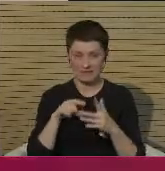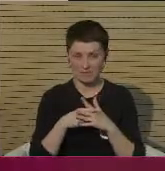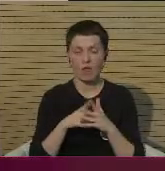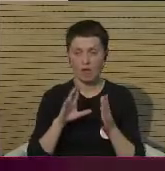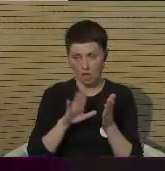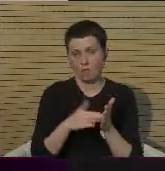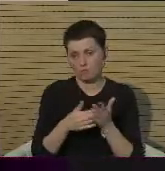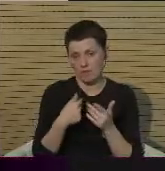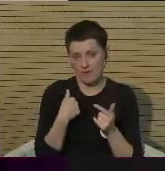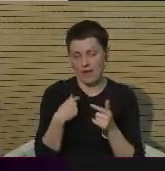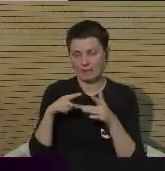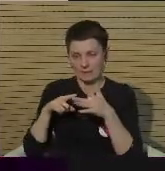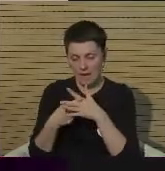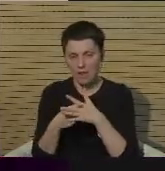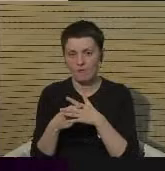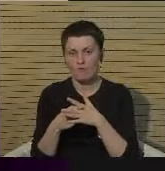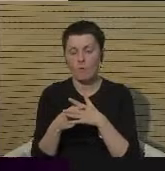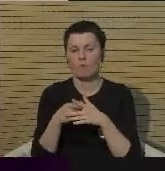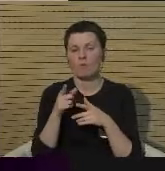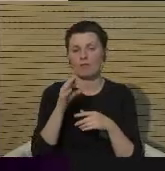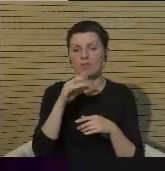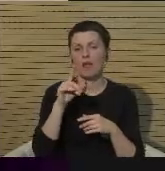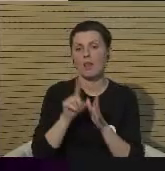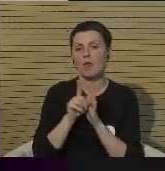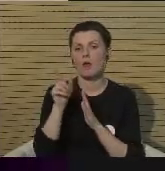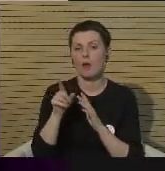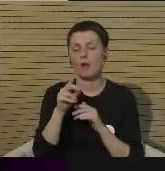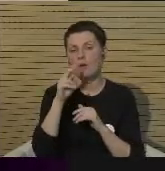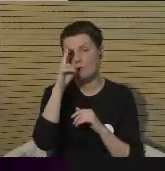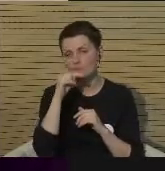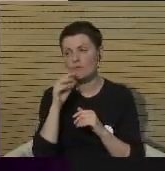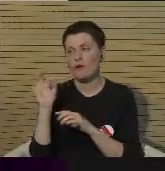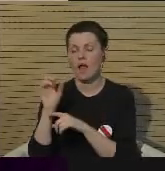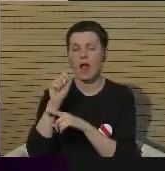messaging application on telephones.